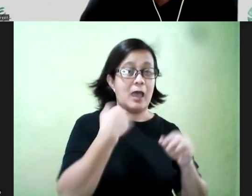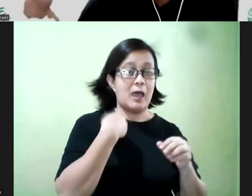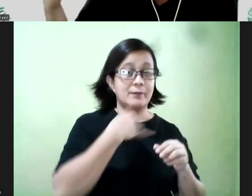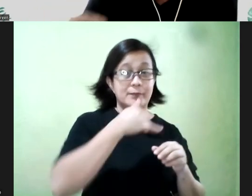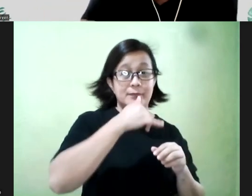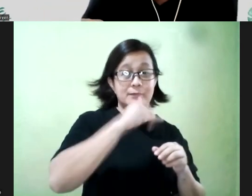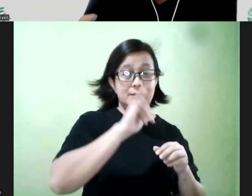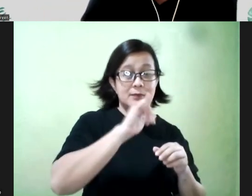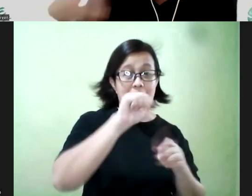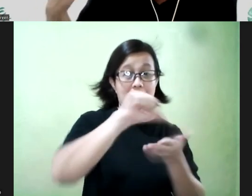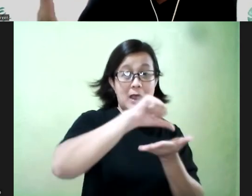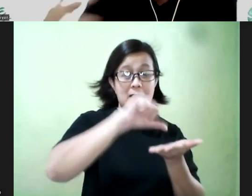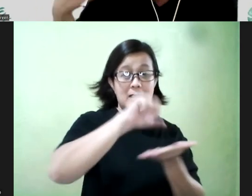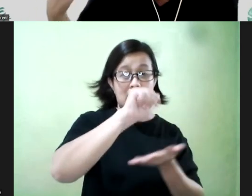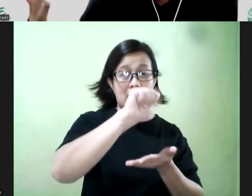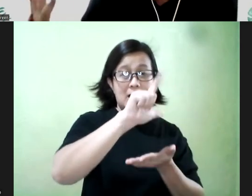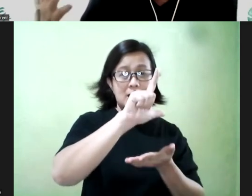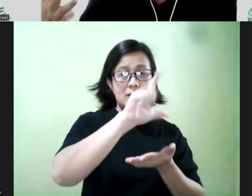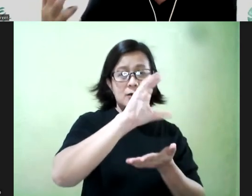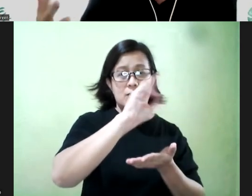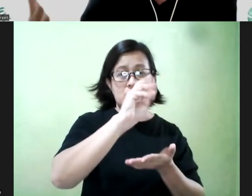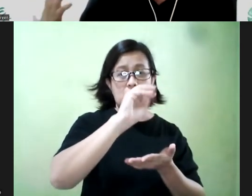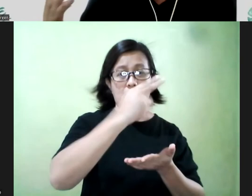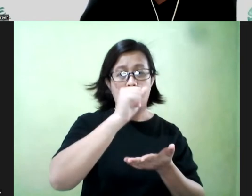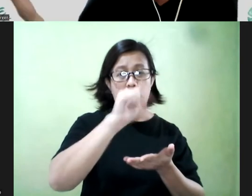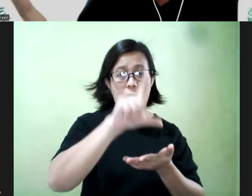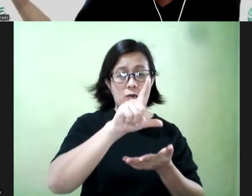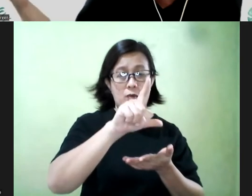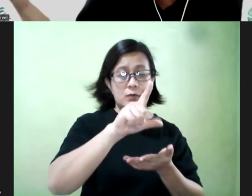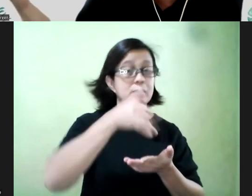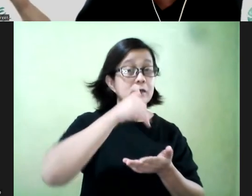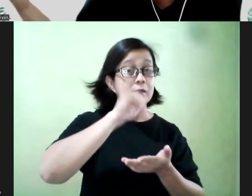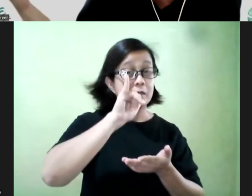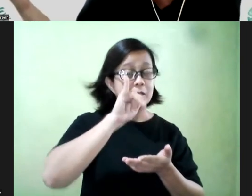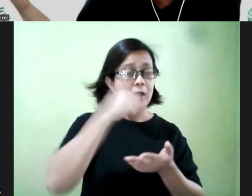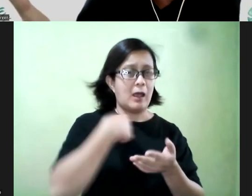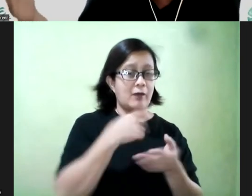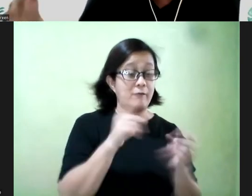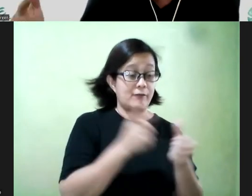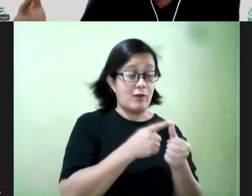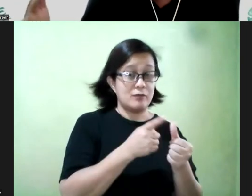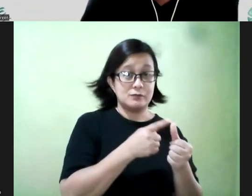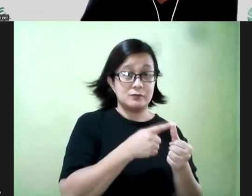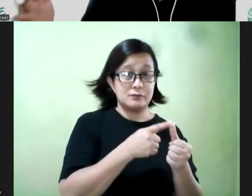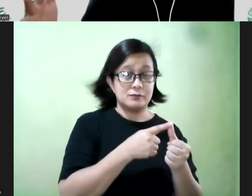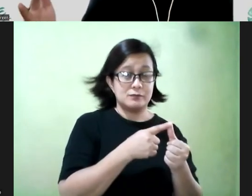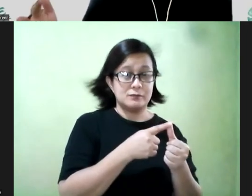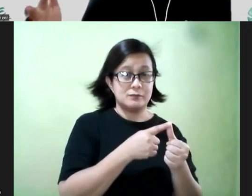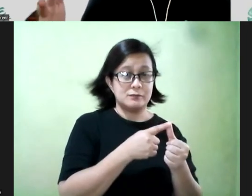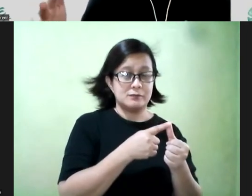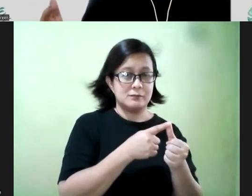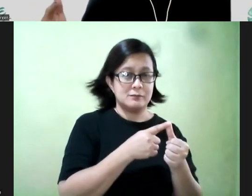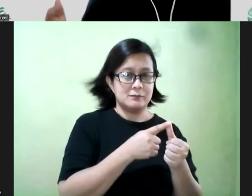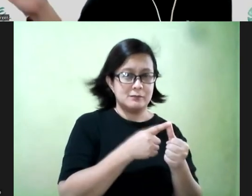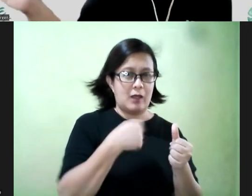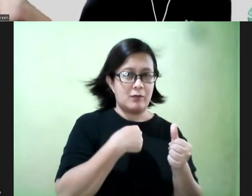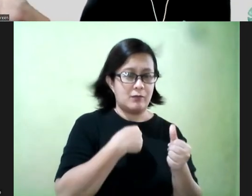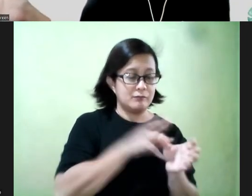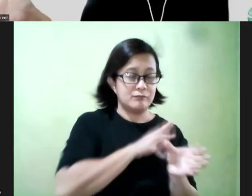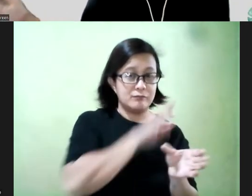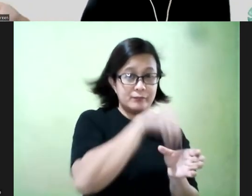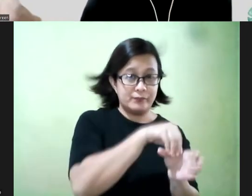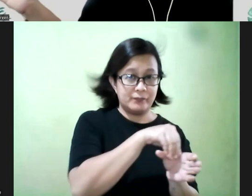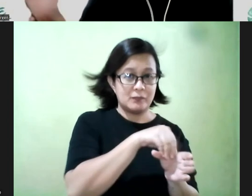traditional alcoholic beverages. So this was the first venture that I entered into. So, and it